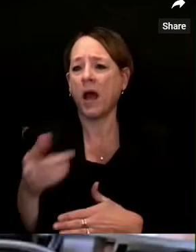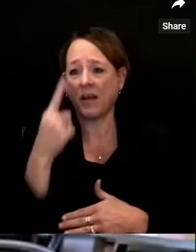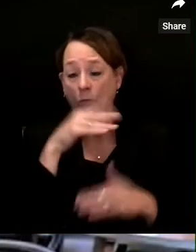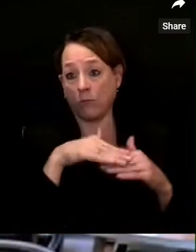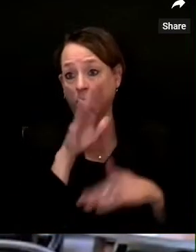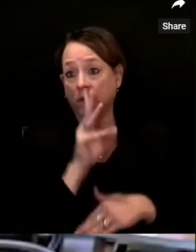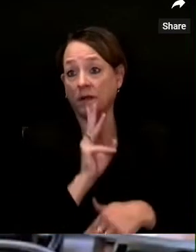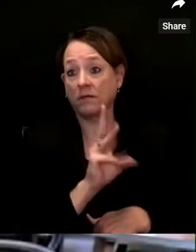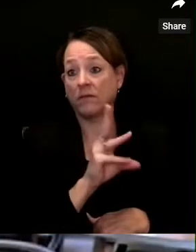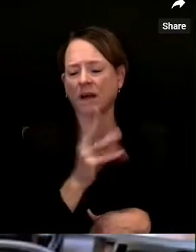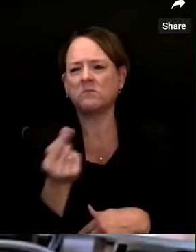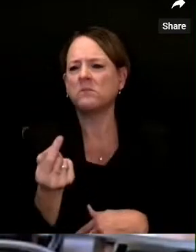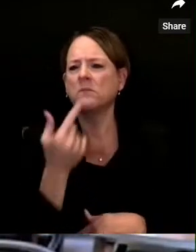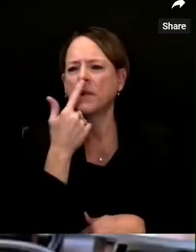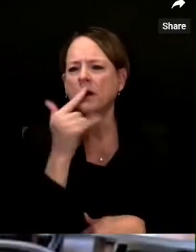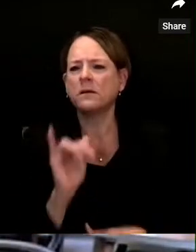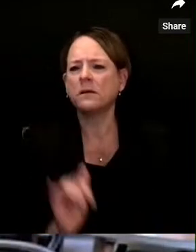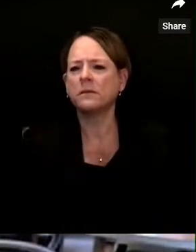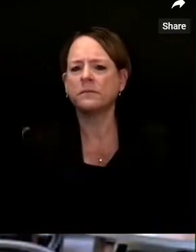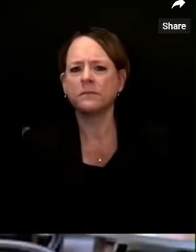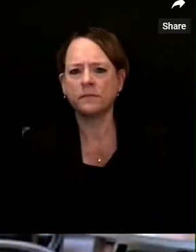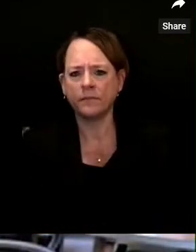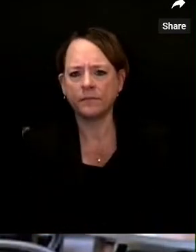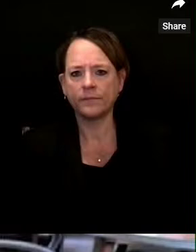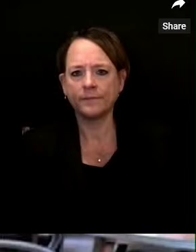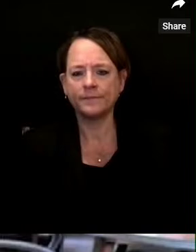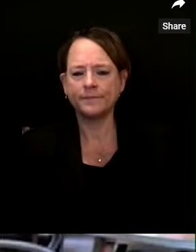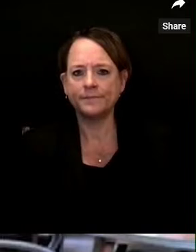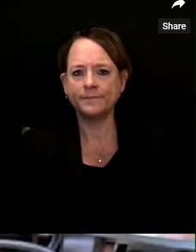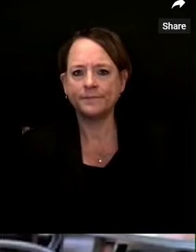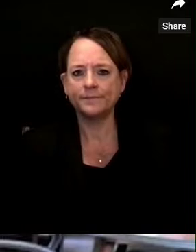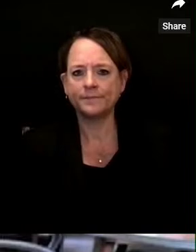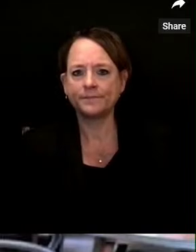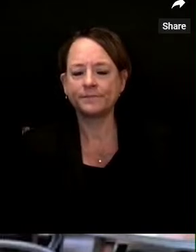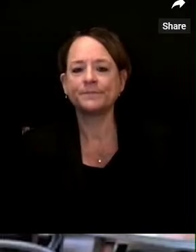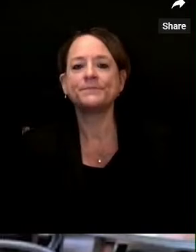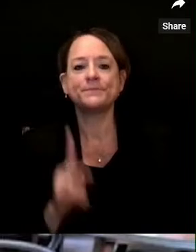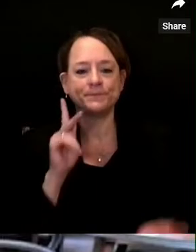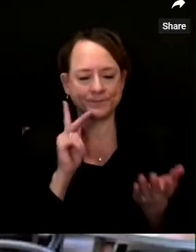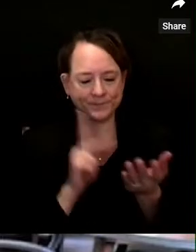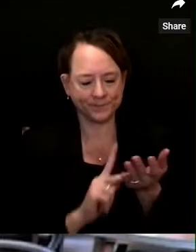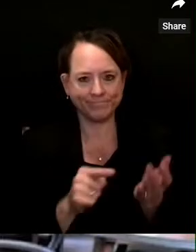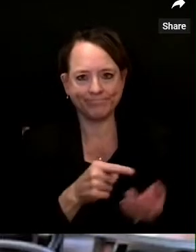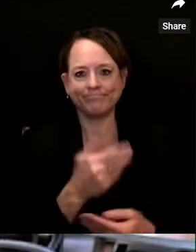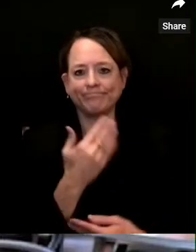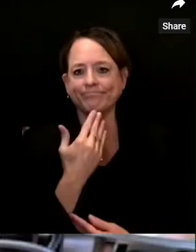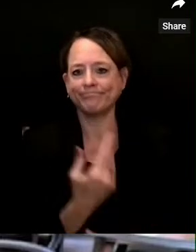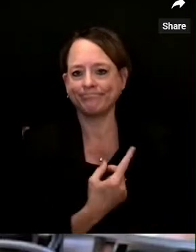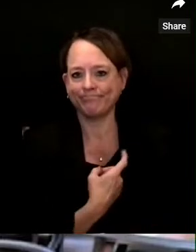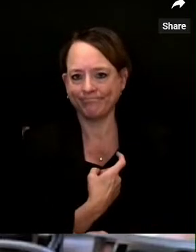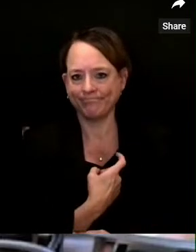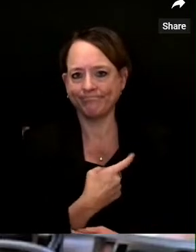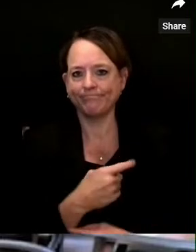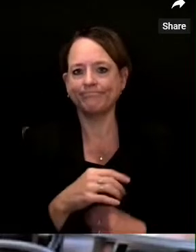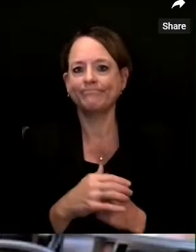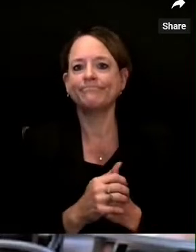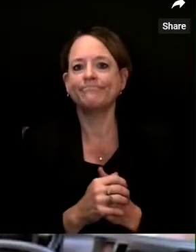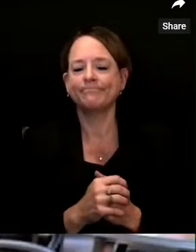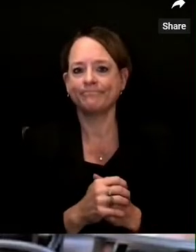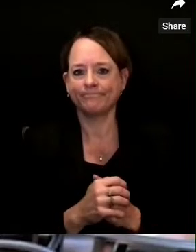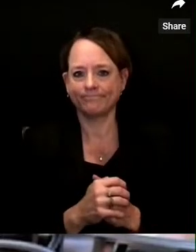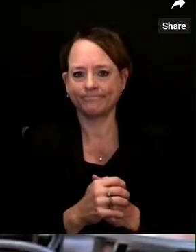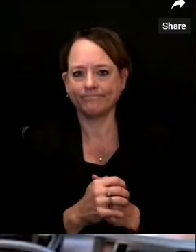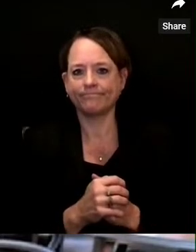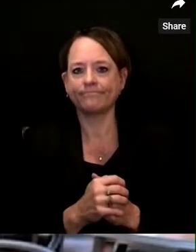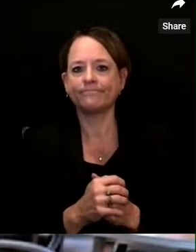the work of the CDC Advisory Committee on Immunization Practices today and tomorrow, as you noted. That's going to give